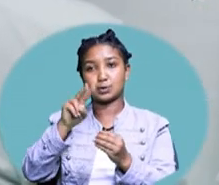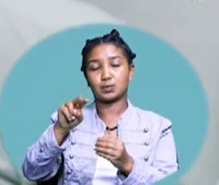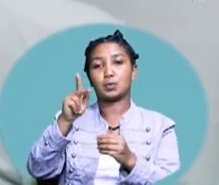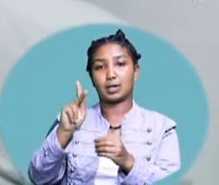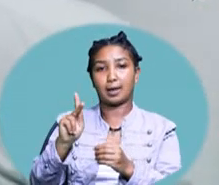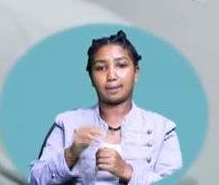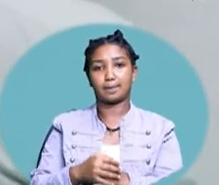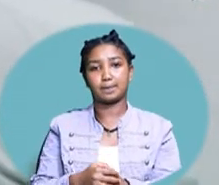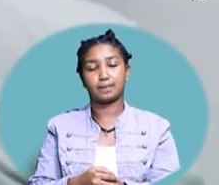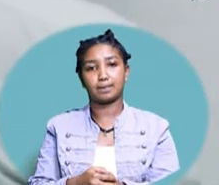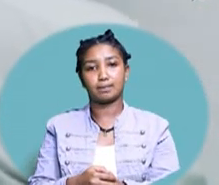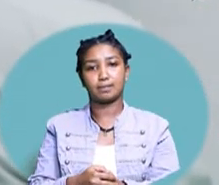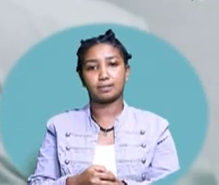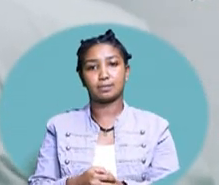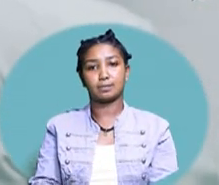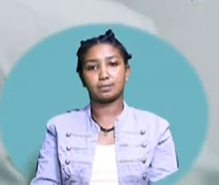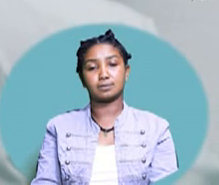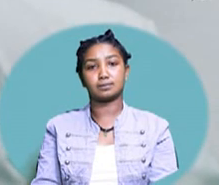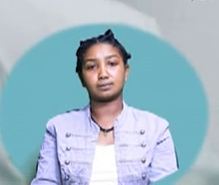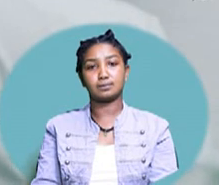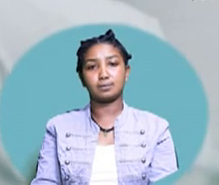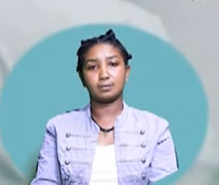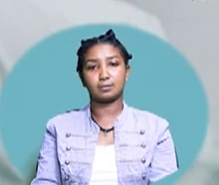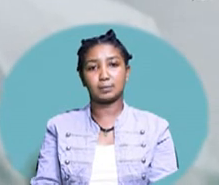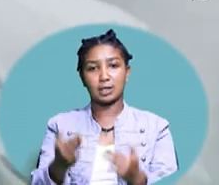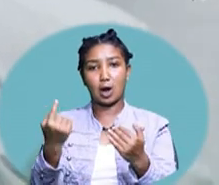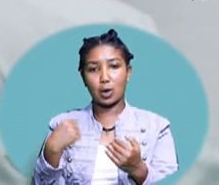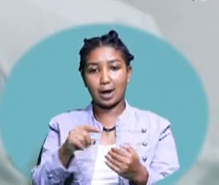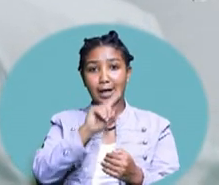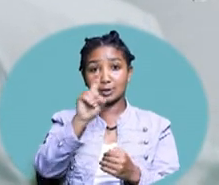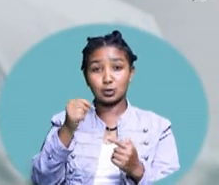I plus 4j plus 2k.